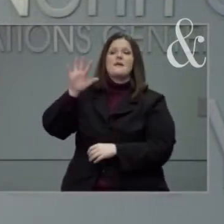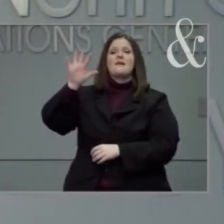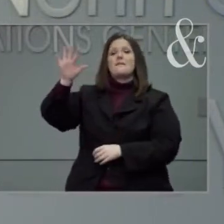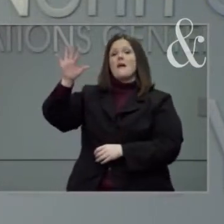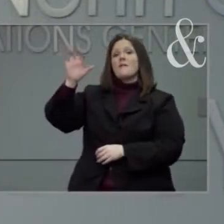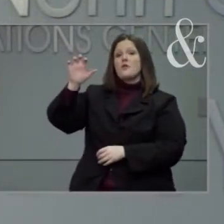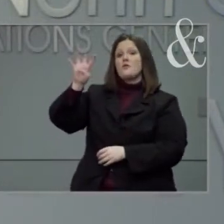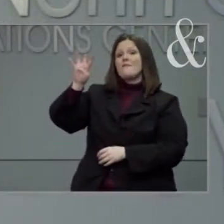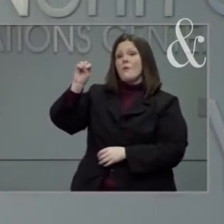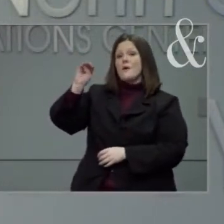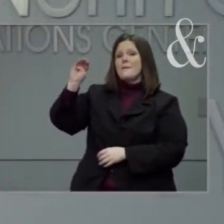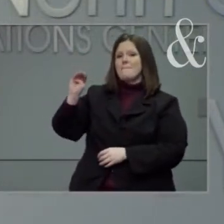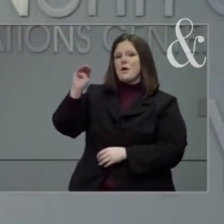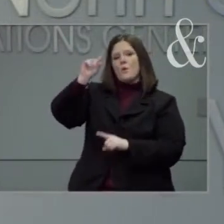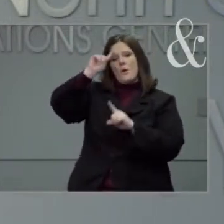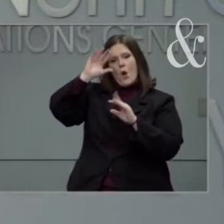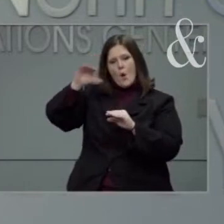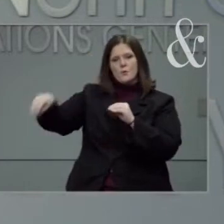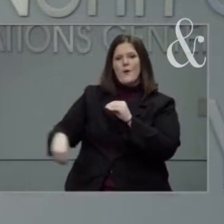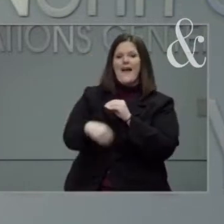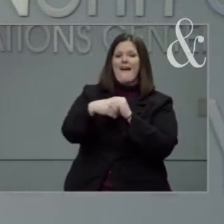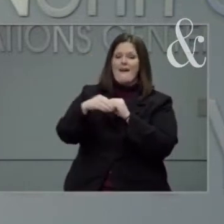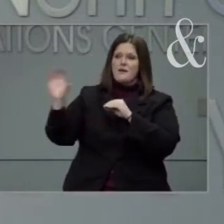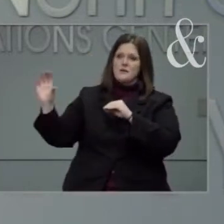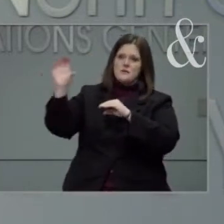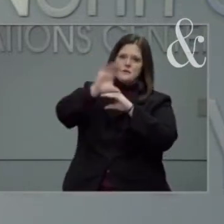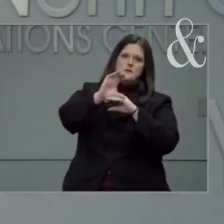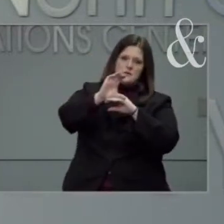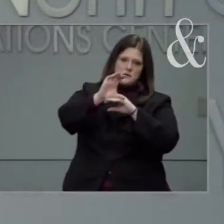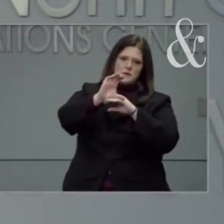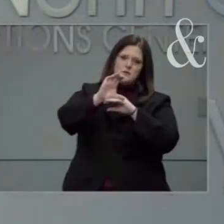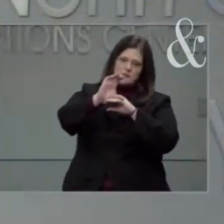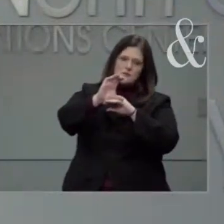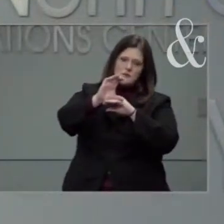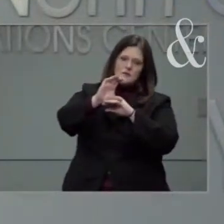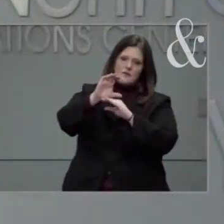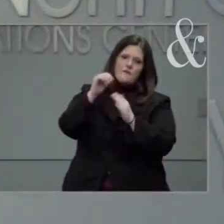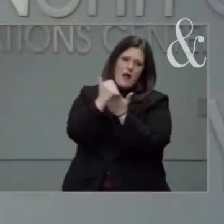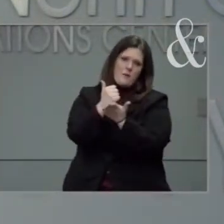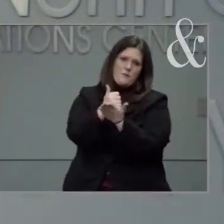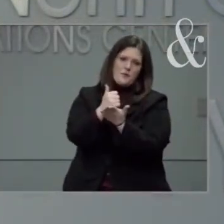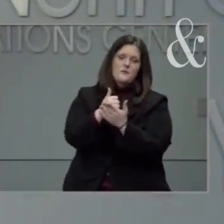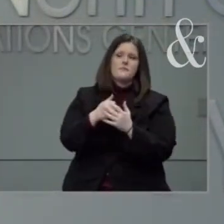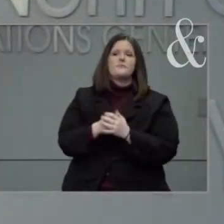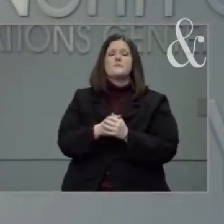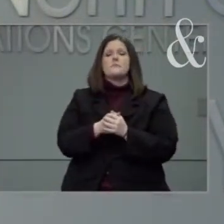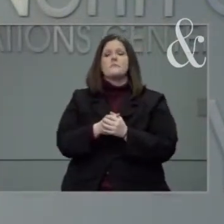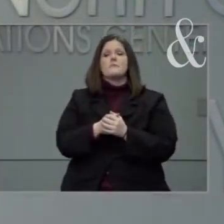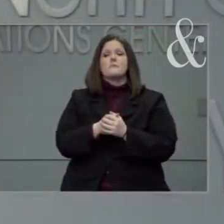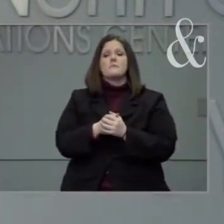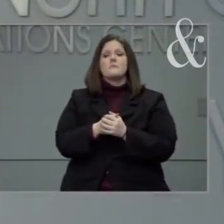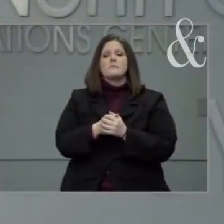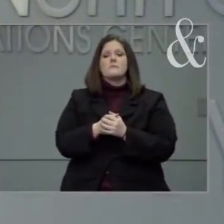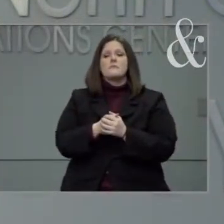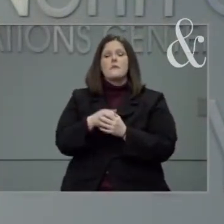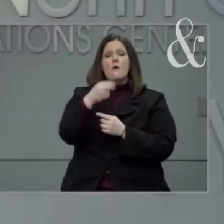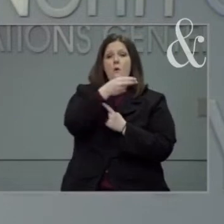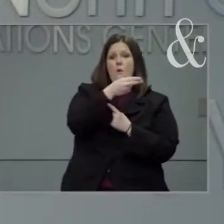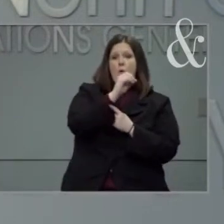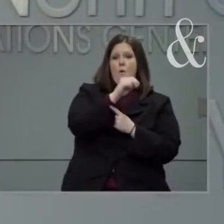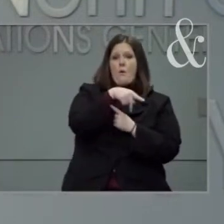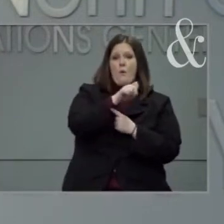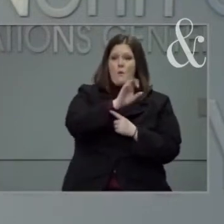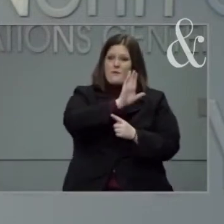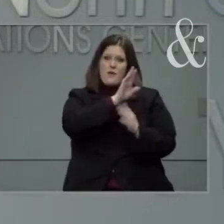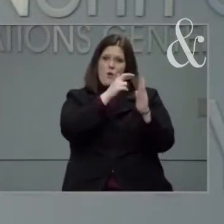million, we hope, will be on top of that as well. There are some differences between what some of the HOPE